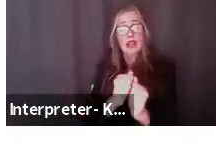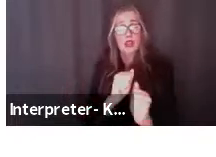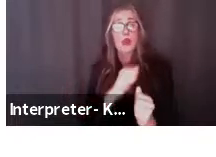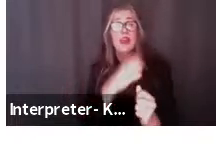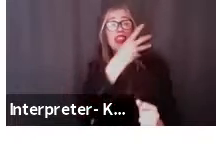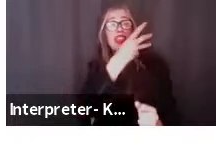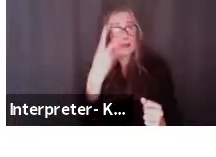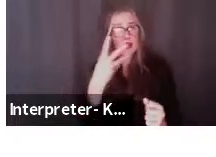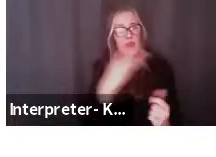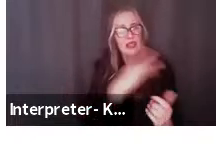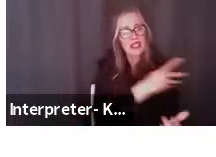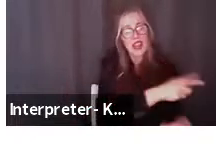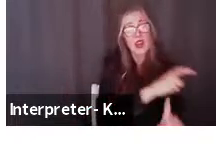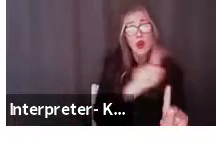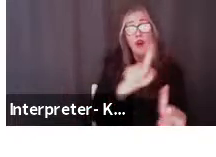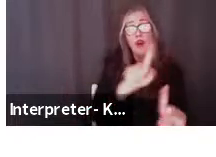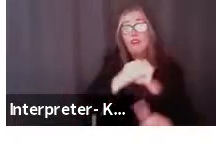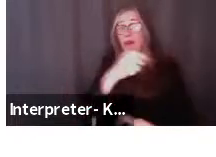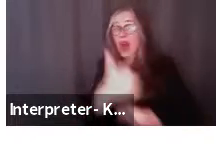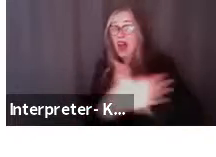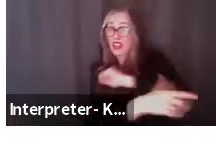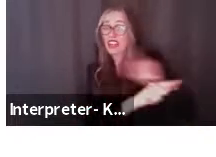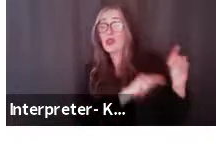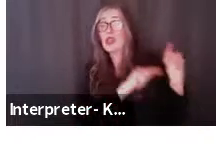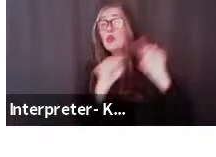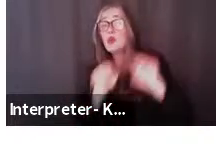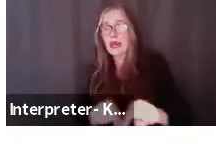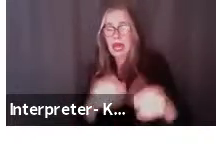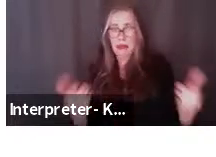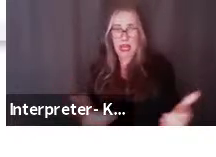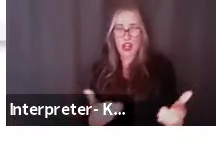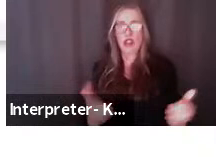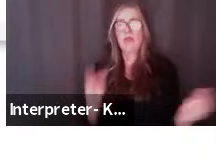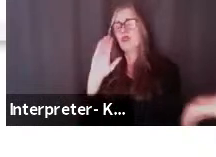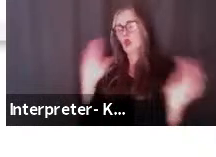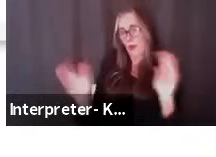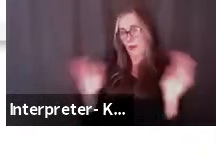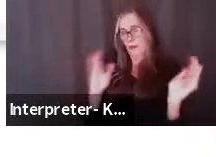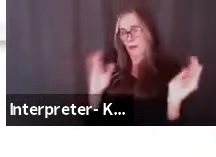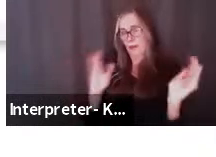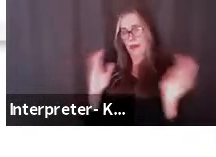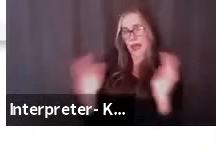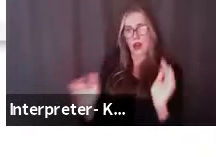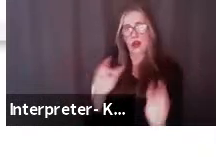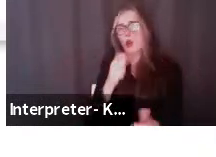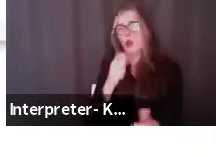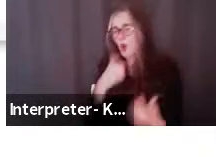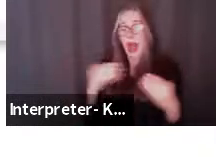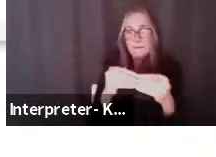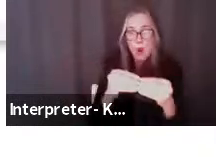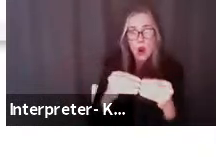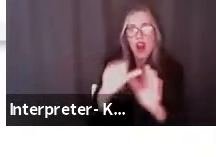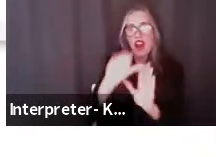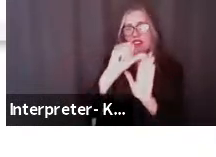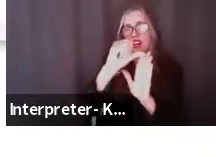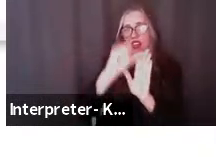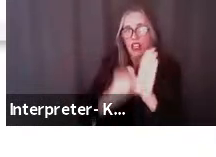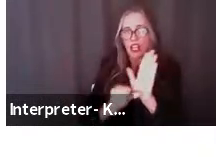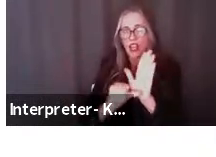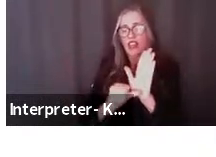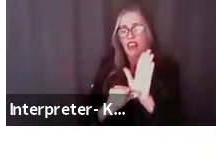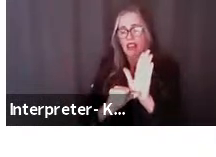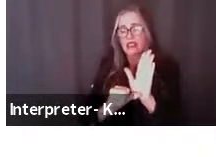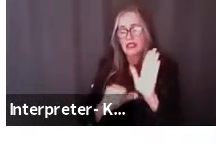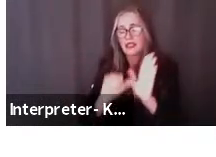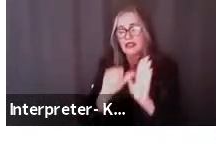showcase and and some of the preliminary results from this ongoing study i'm gonna uh just pause i see i'm getting a lot of